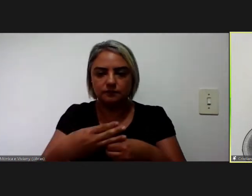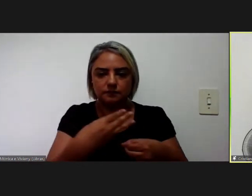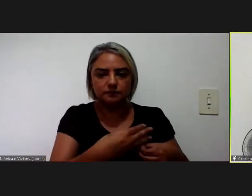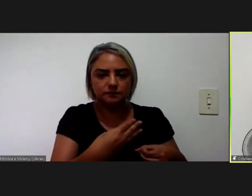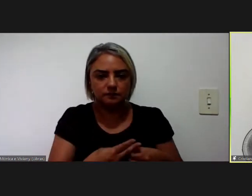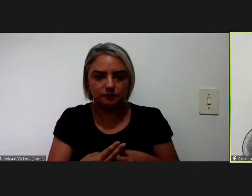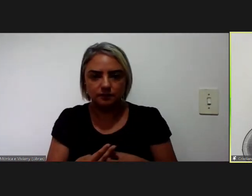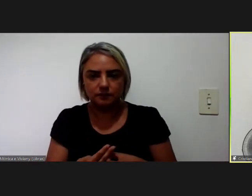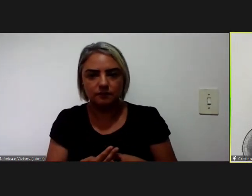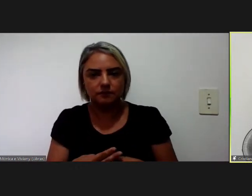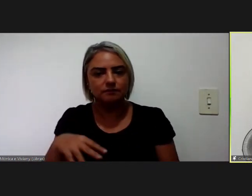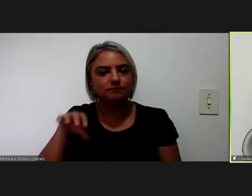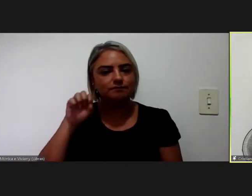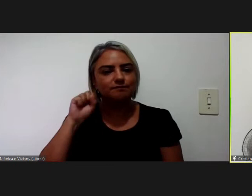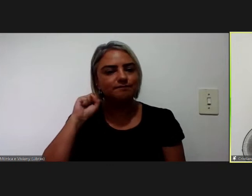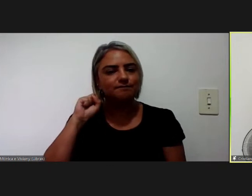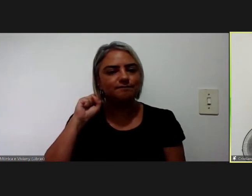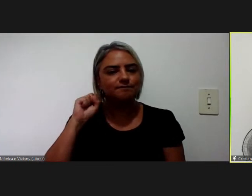defense of